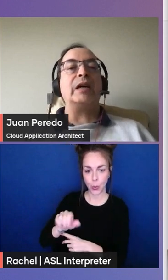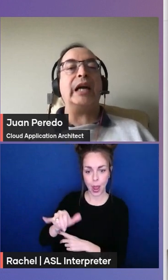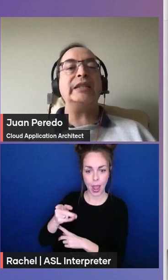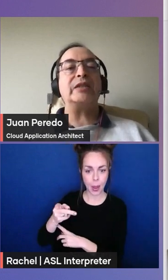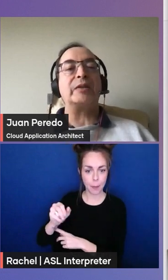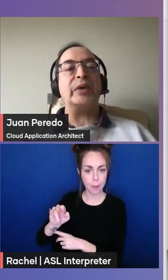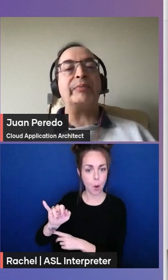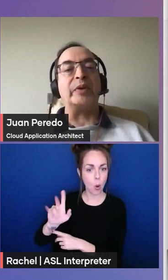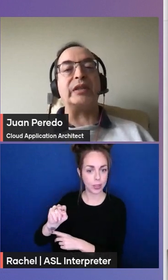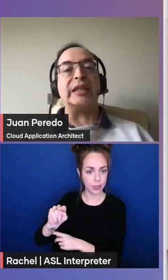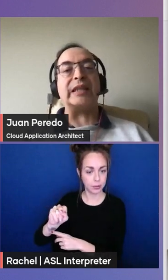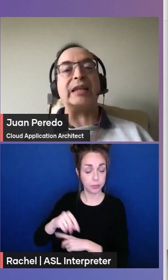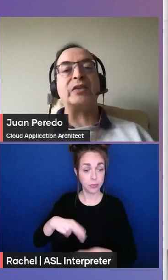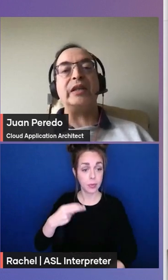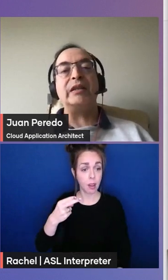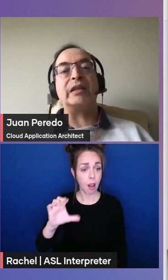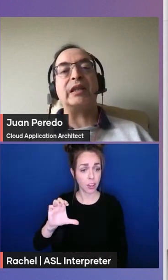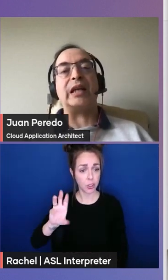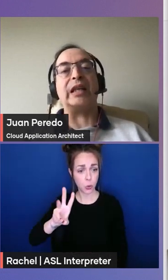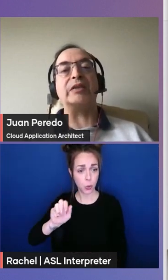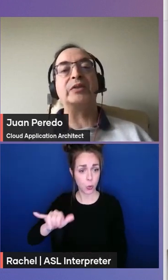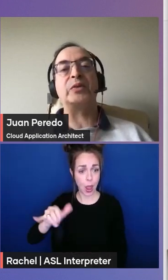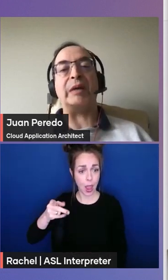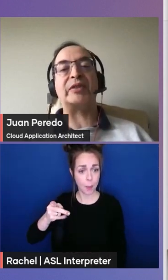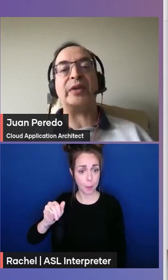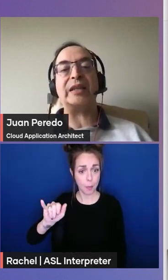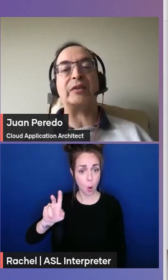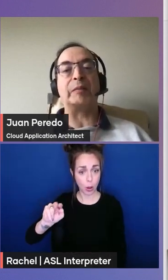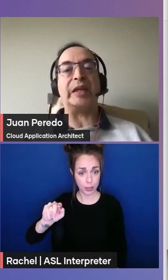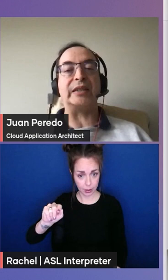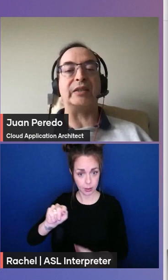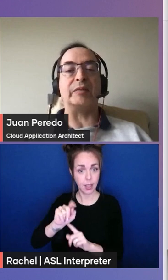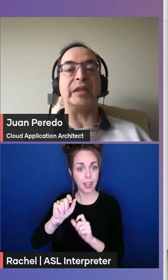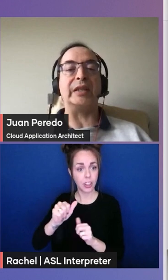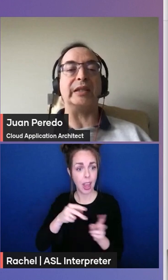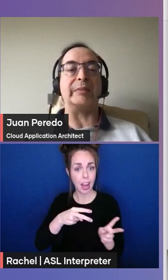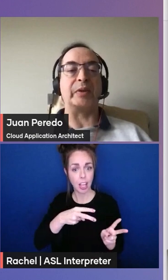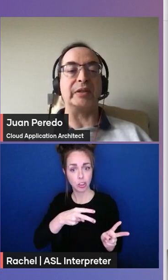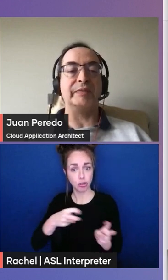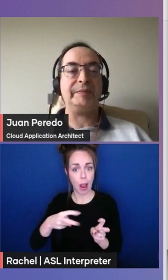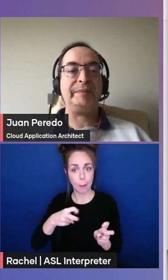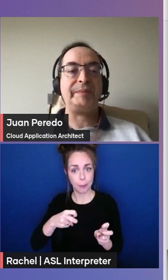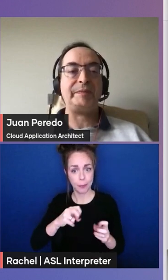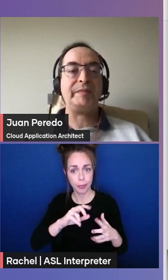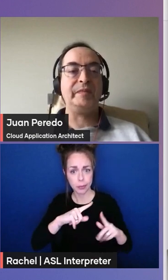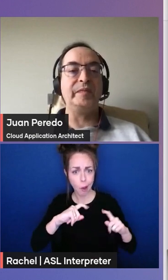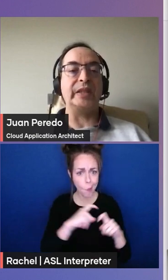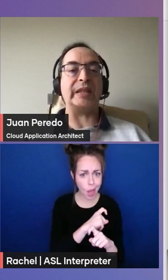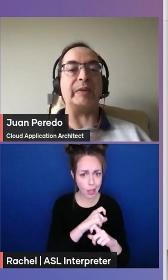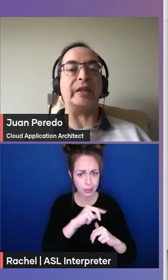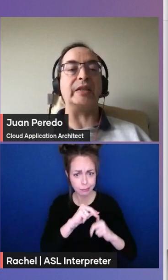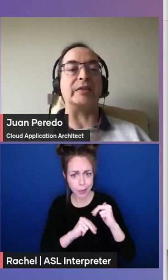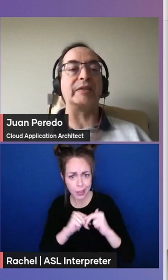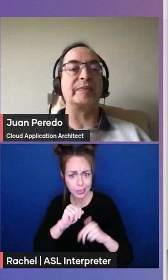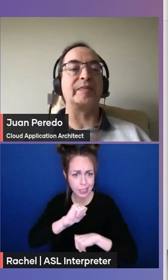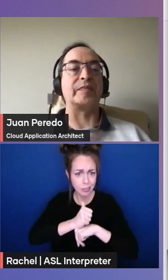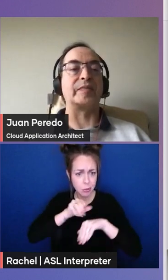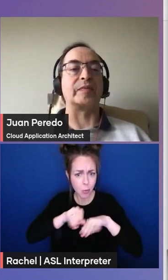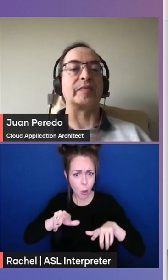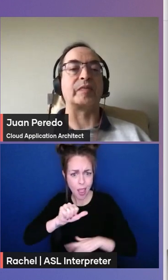Now, HashiCorp Waypoint is actually allows you to abstract the complexity of building and deploying these